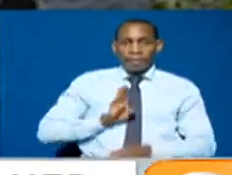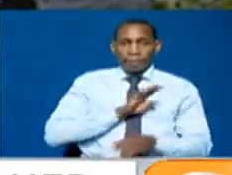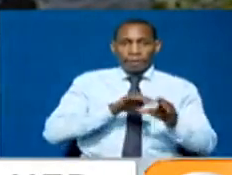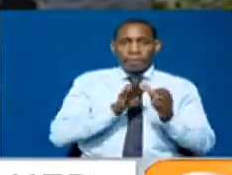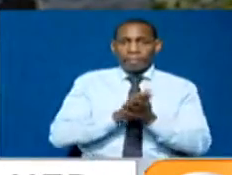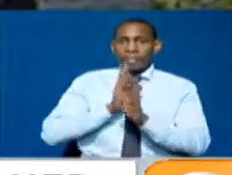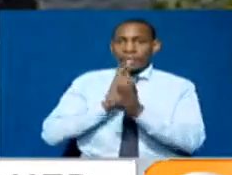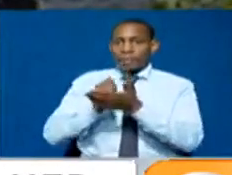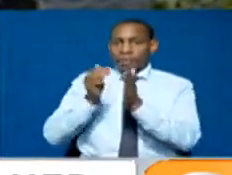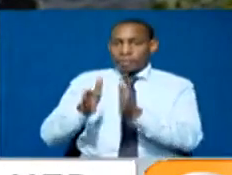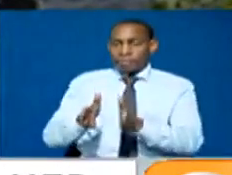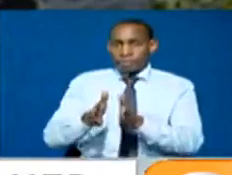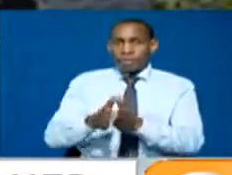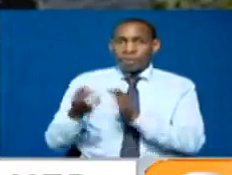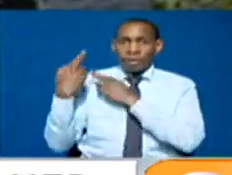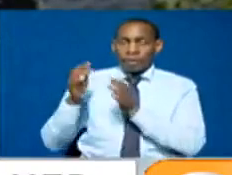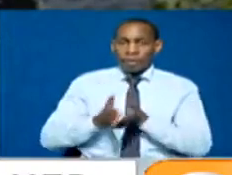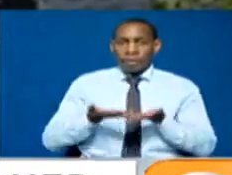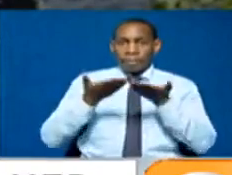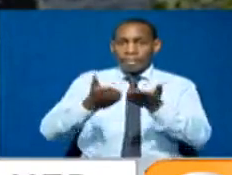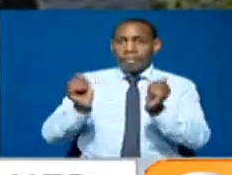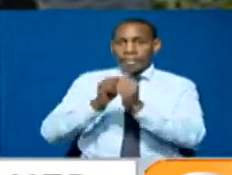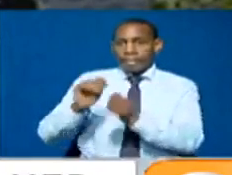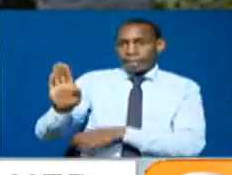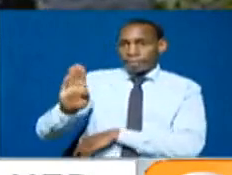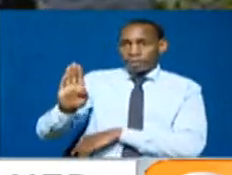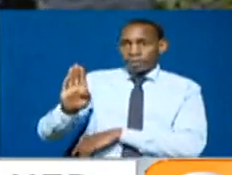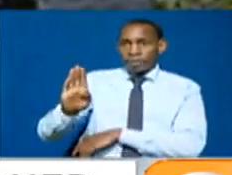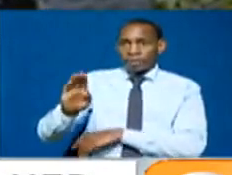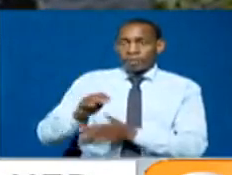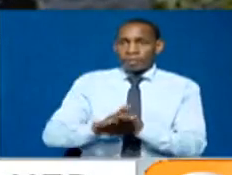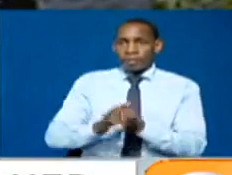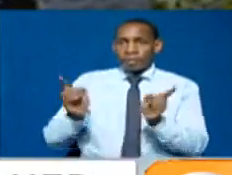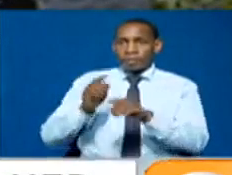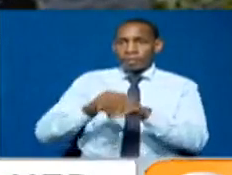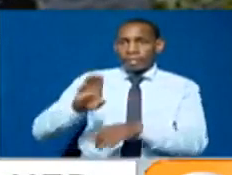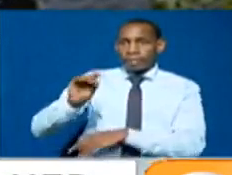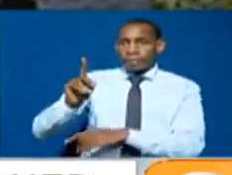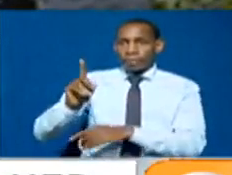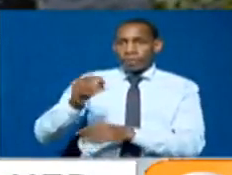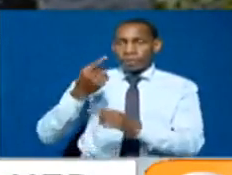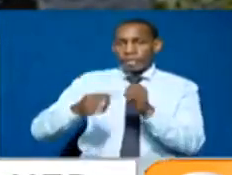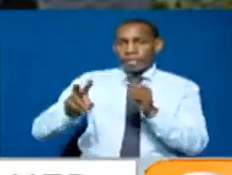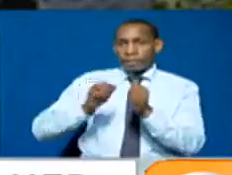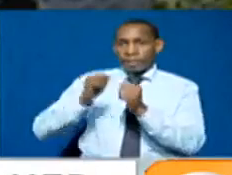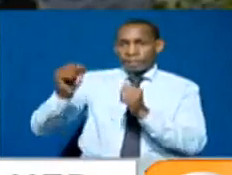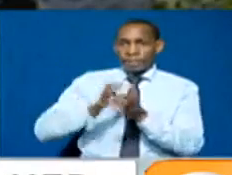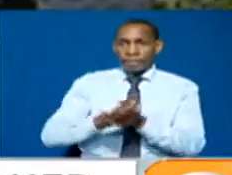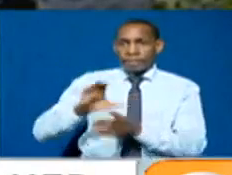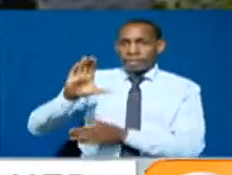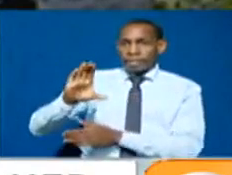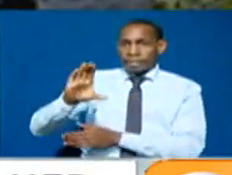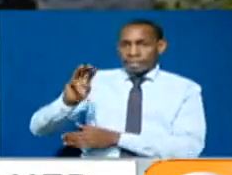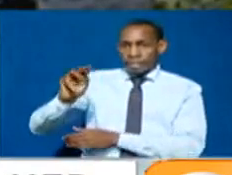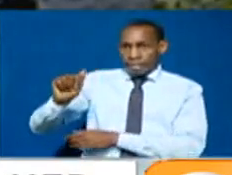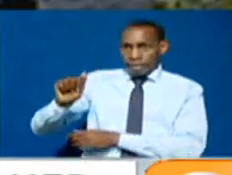Deloitte over their role in the issuance of a 10 billion shilling medium-term bond back in 2015. The capital markets